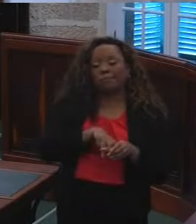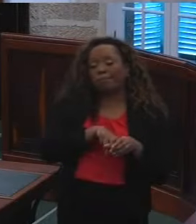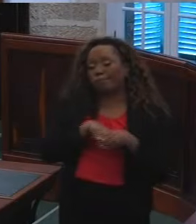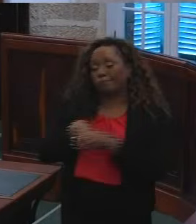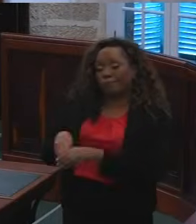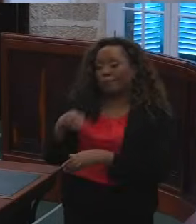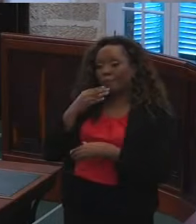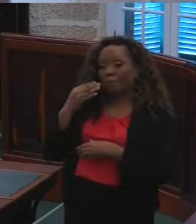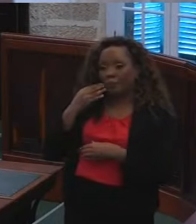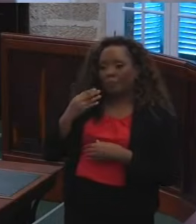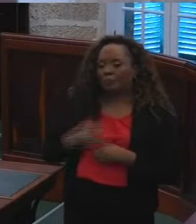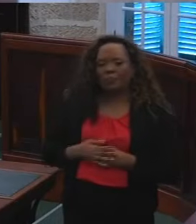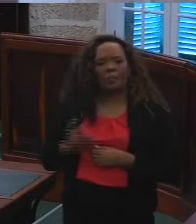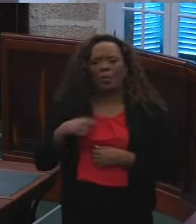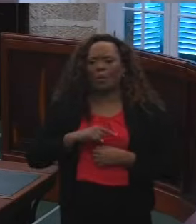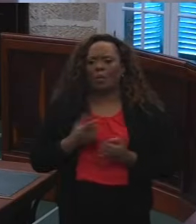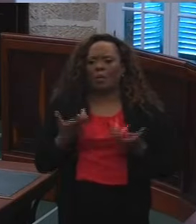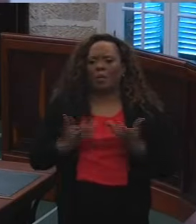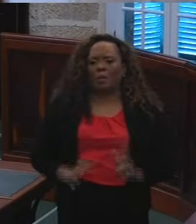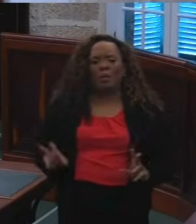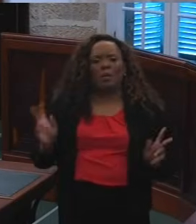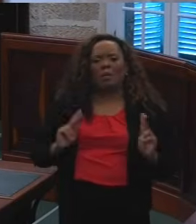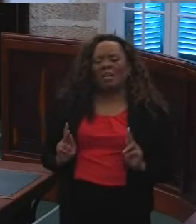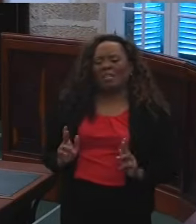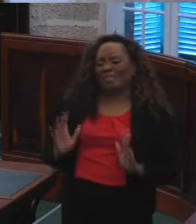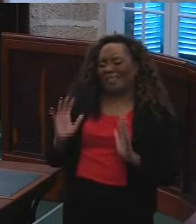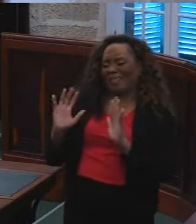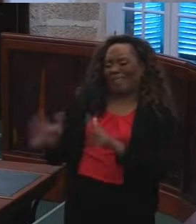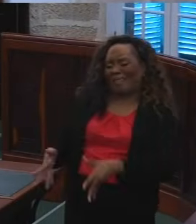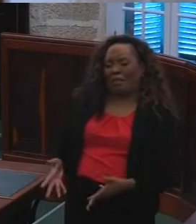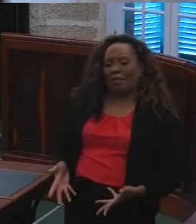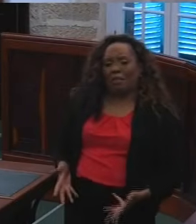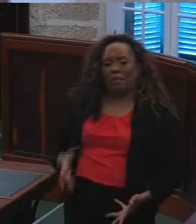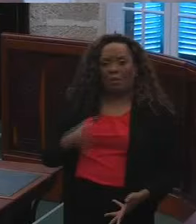where abandonment, neglect, those words that